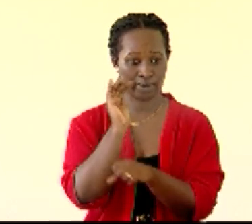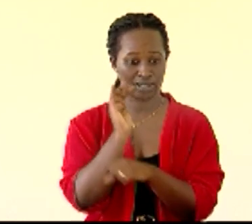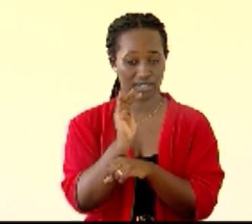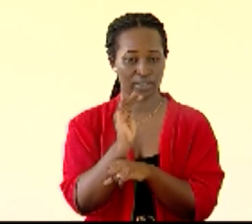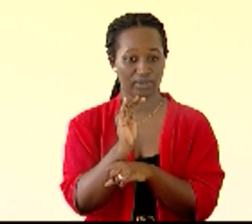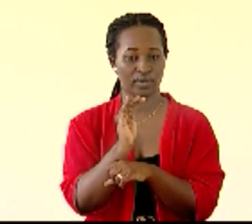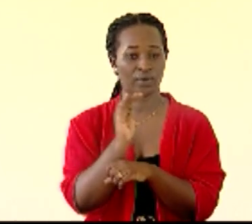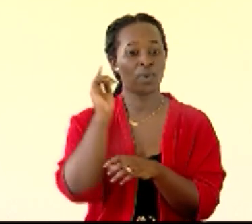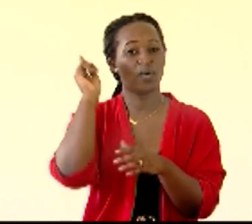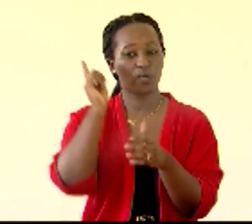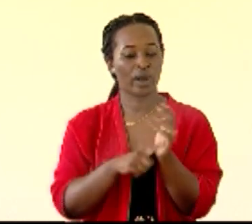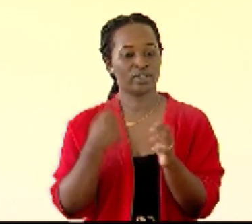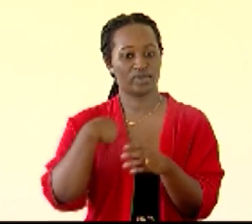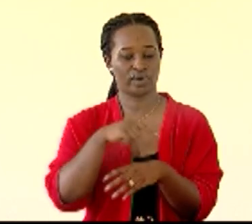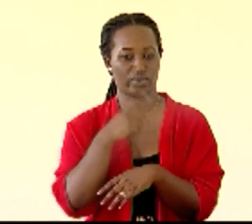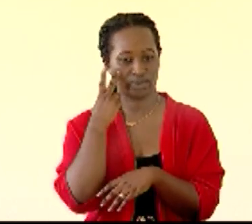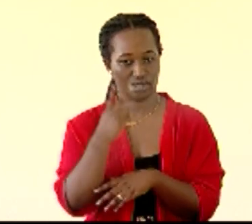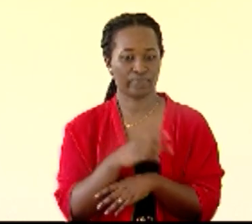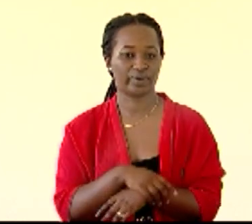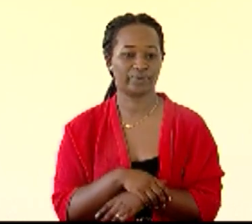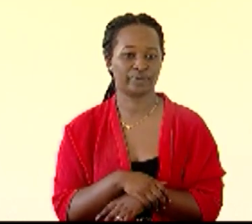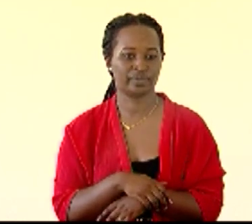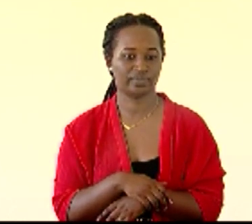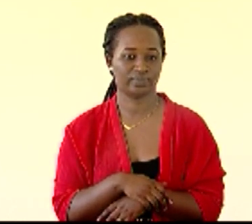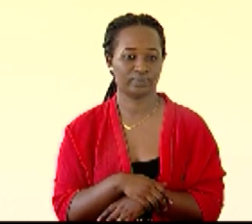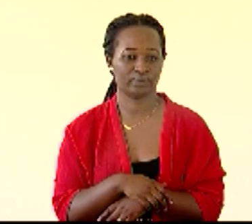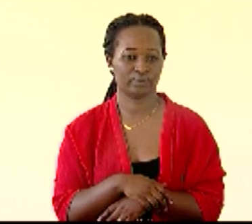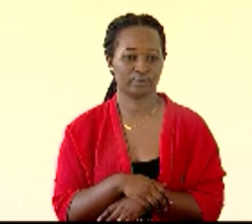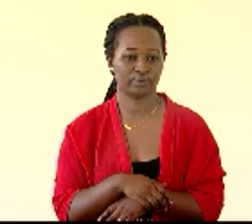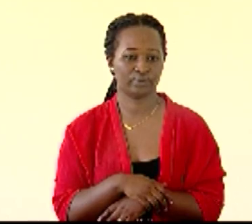is the examiner looking for? There.